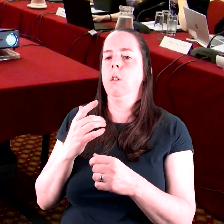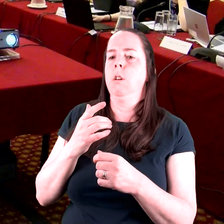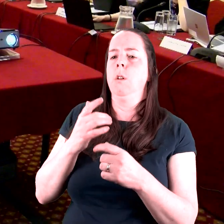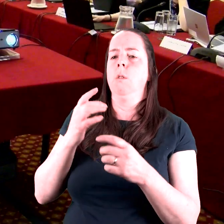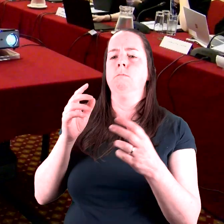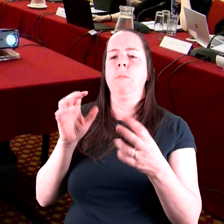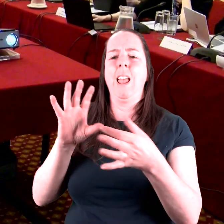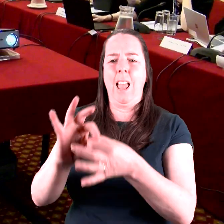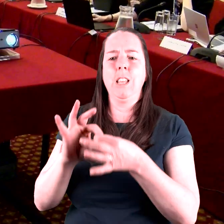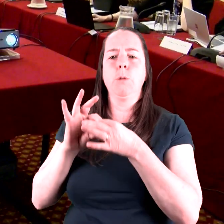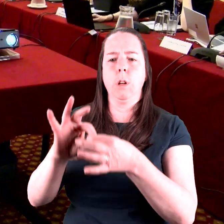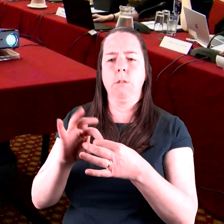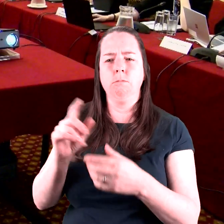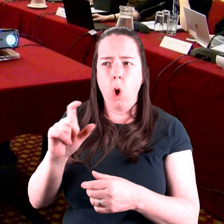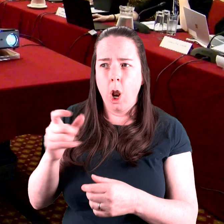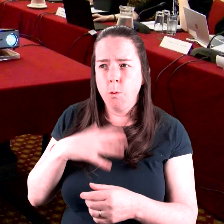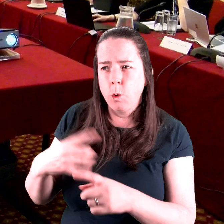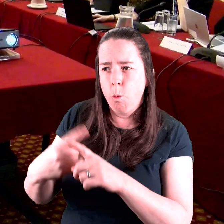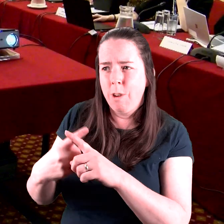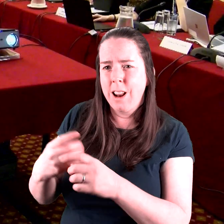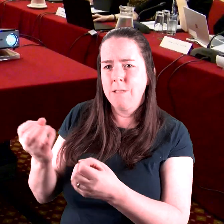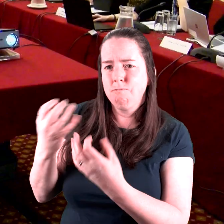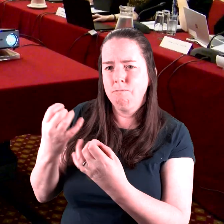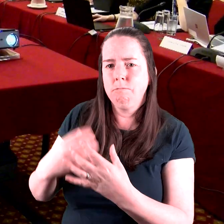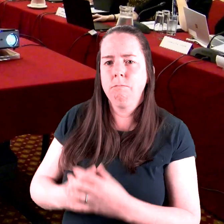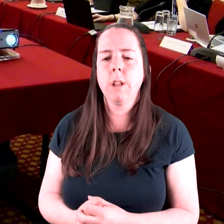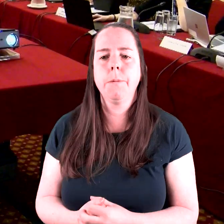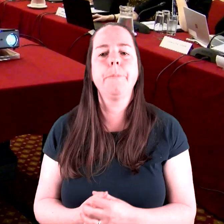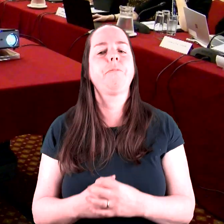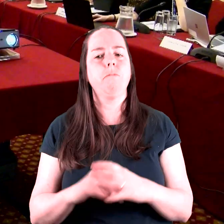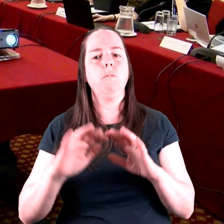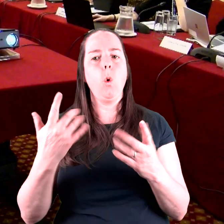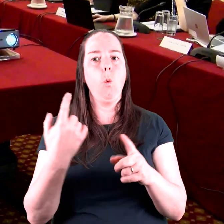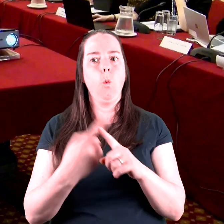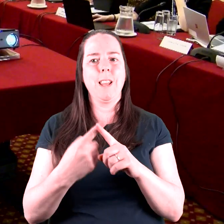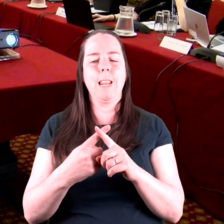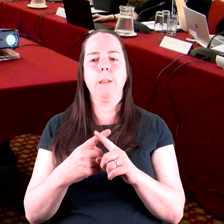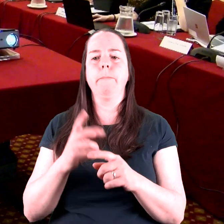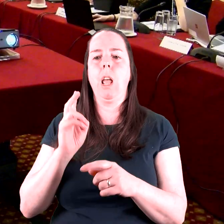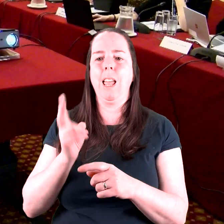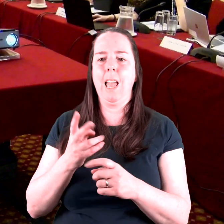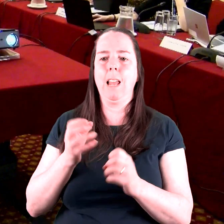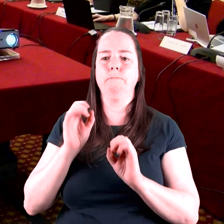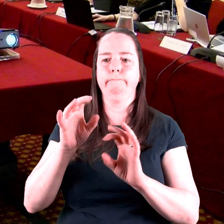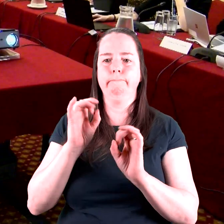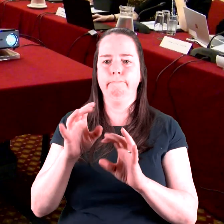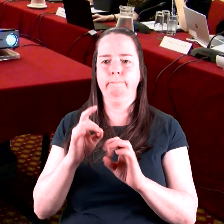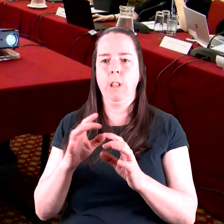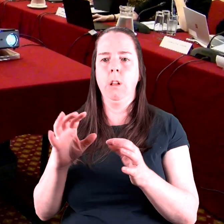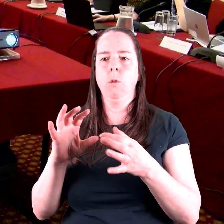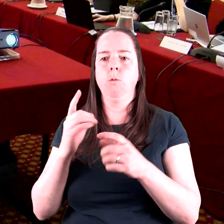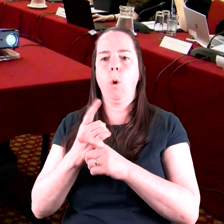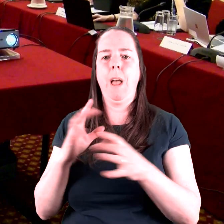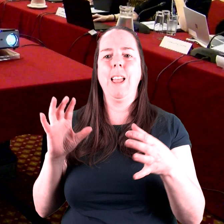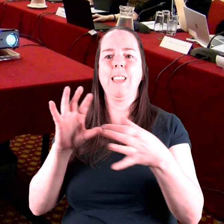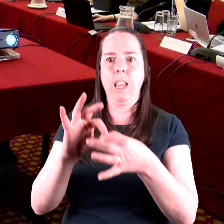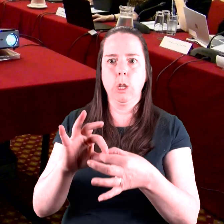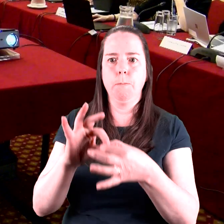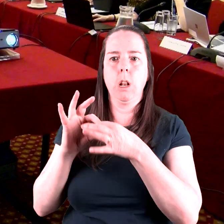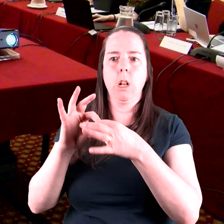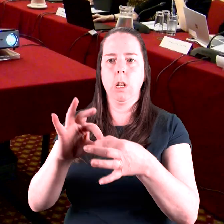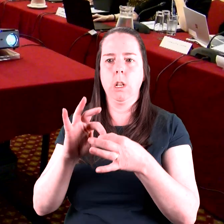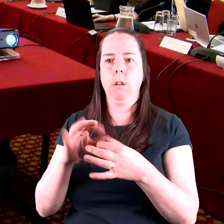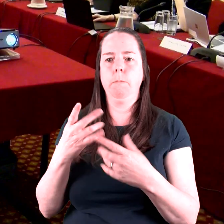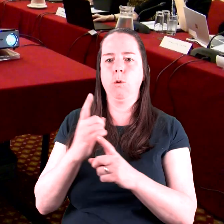word on engagement, Charlotte, do you want to just... Yep, so just quickly to recap our phased approach to engagement, which we've talked